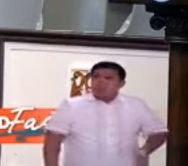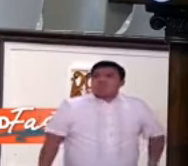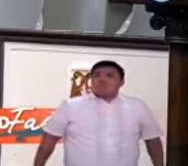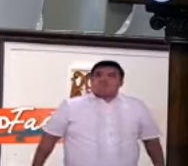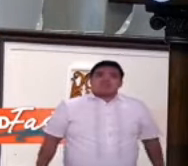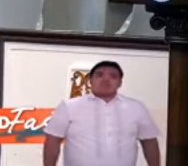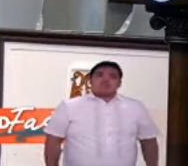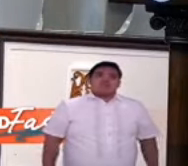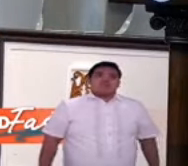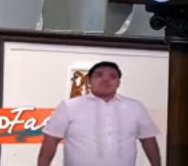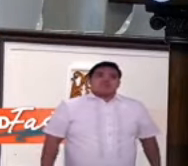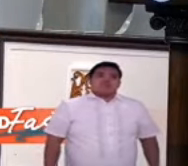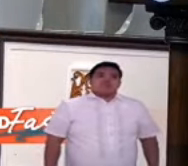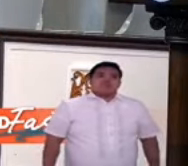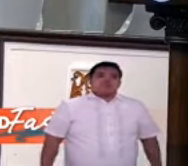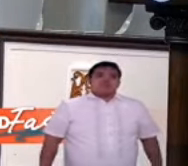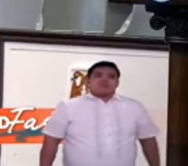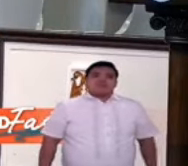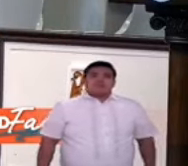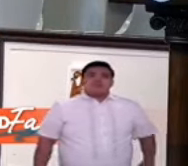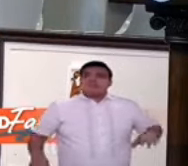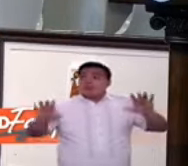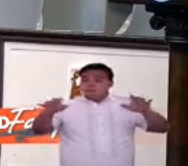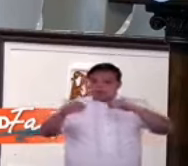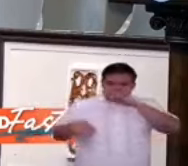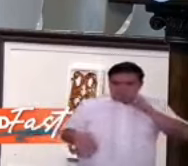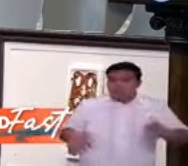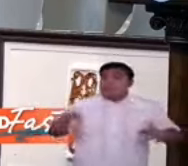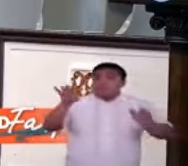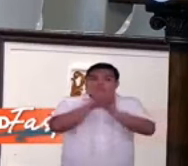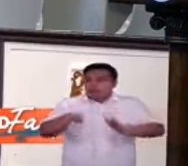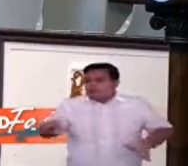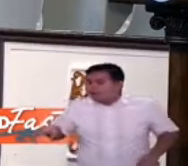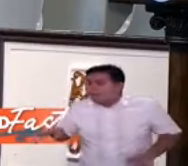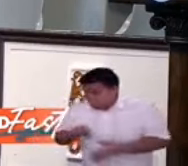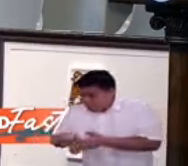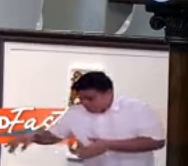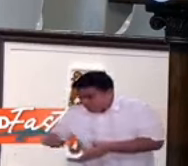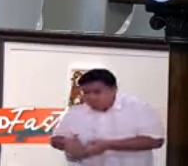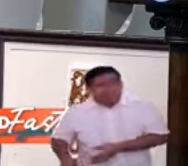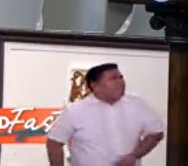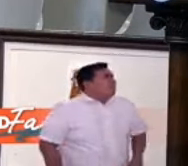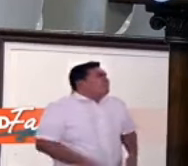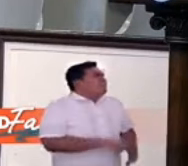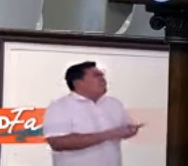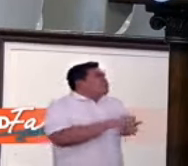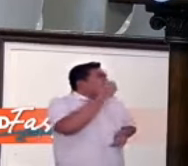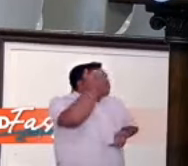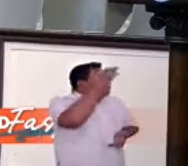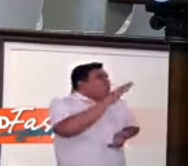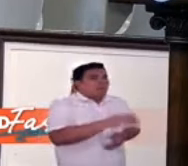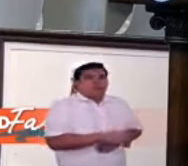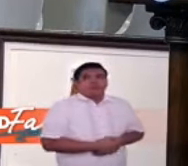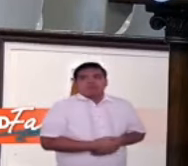sister. Nag-memorize yung verse niya. Yun siya, pa, unsa na? Verse na, day verse.